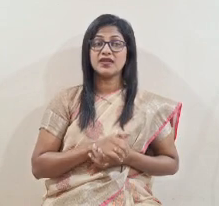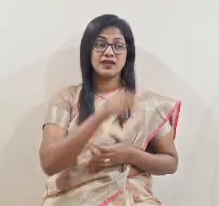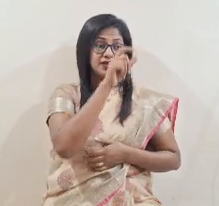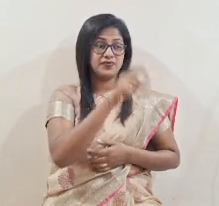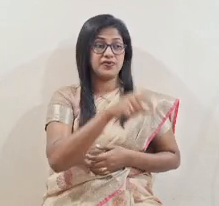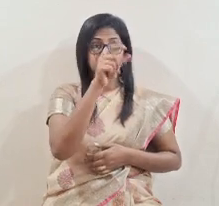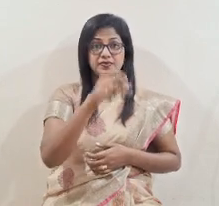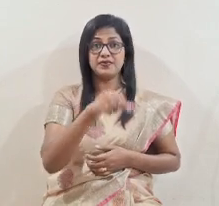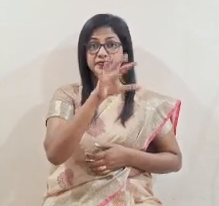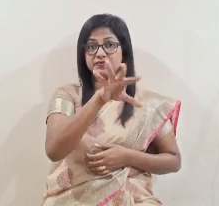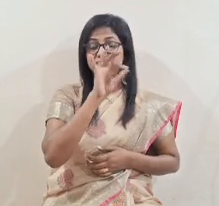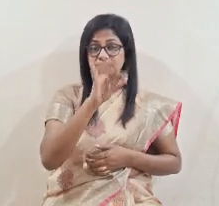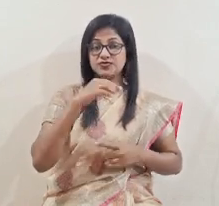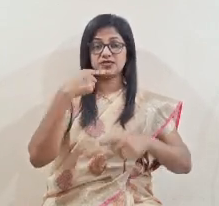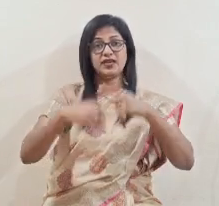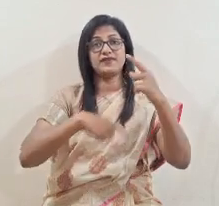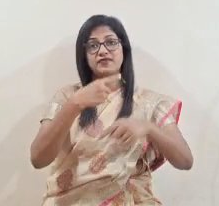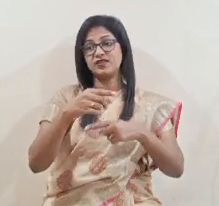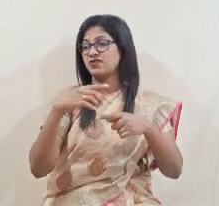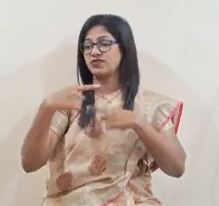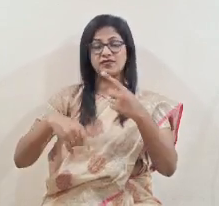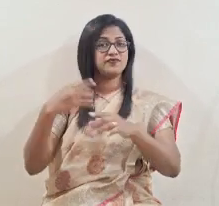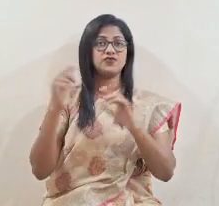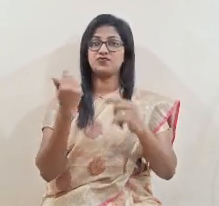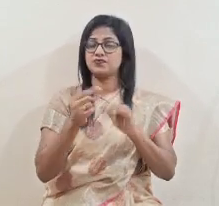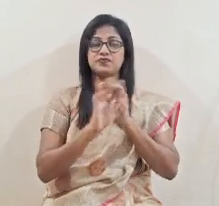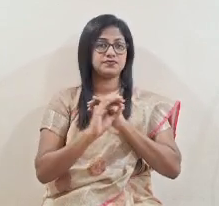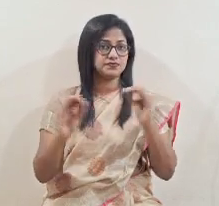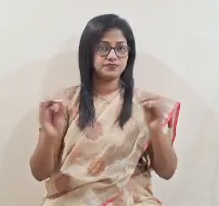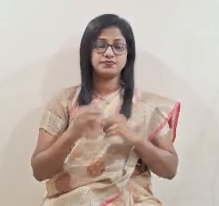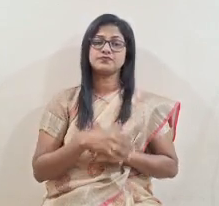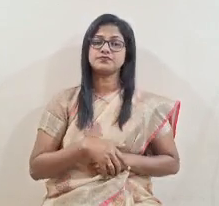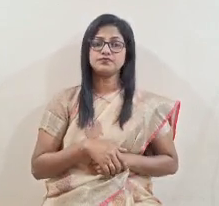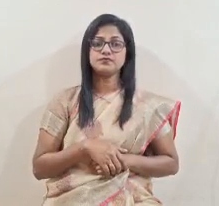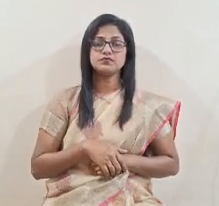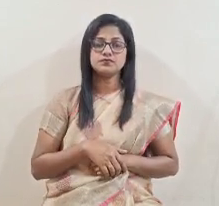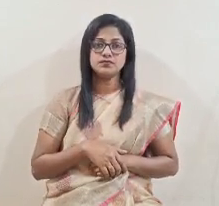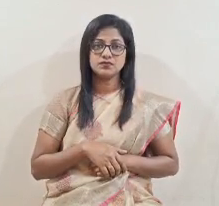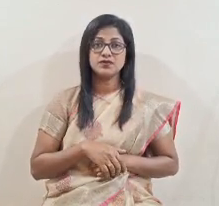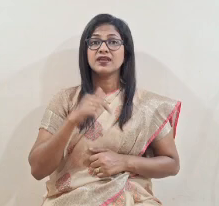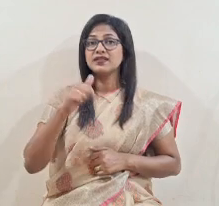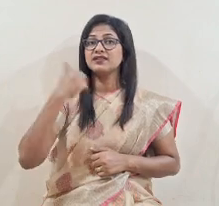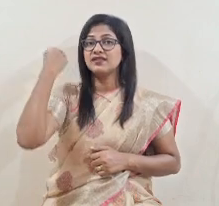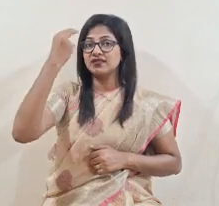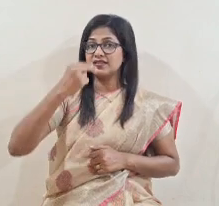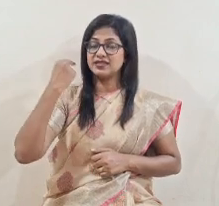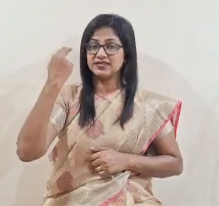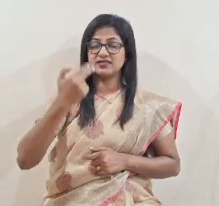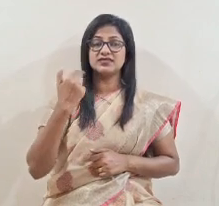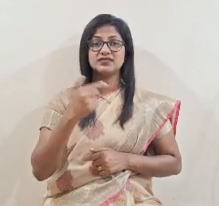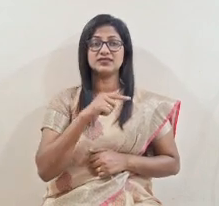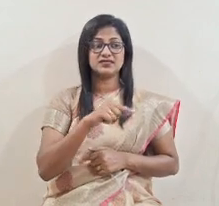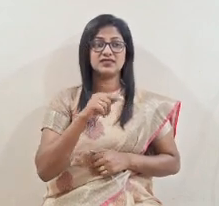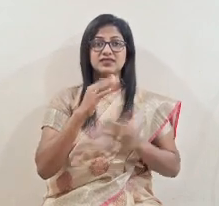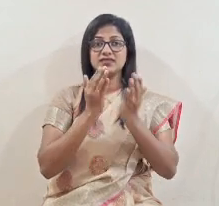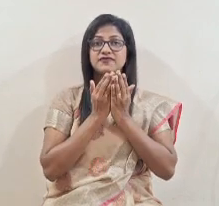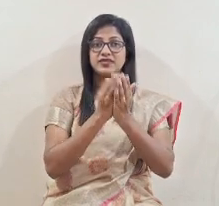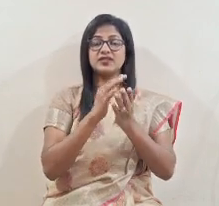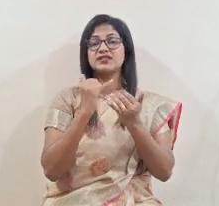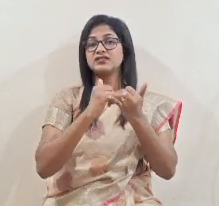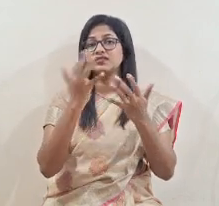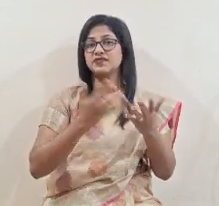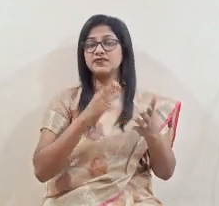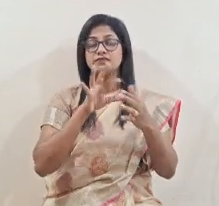Coming to the individual preferences of daily and non-daily users, here we can see that the reason why users are choosing